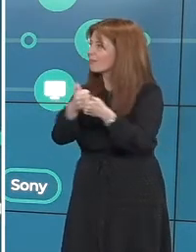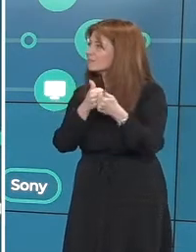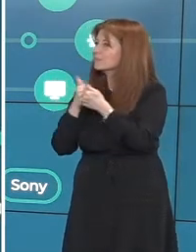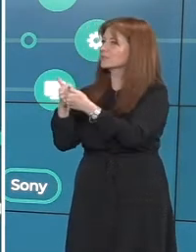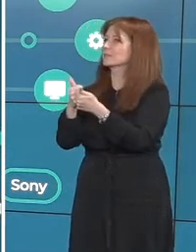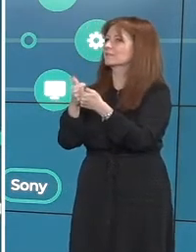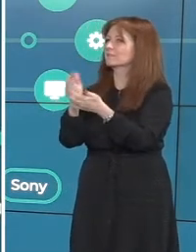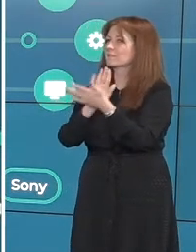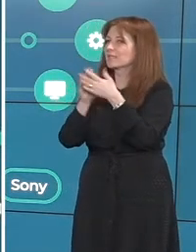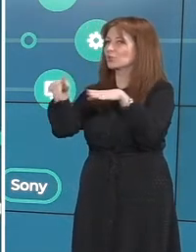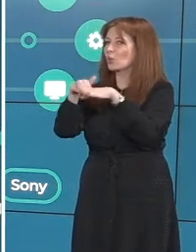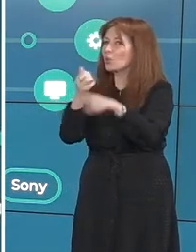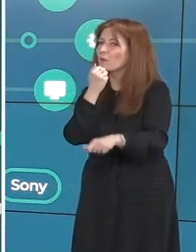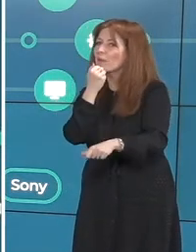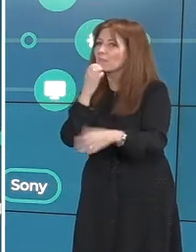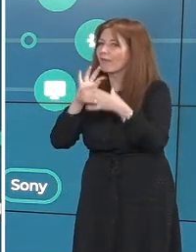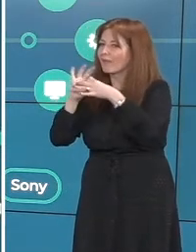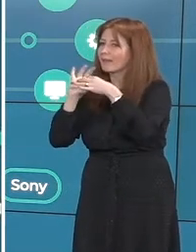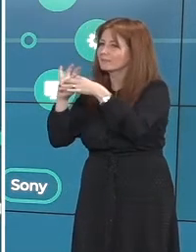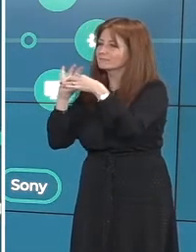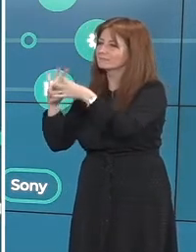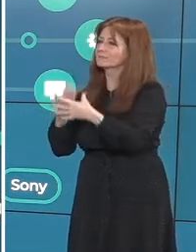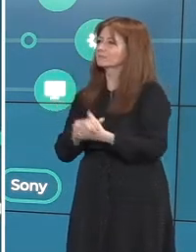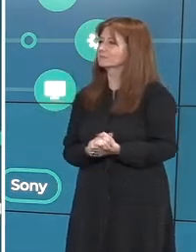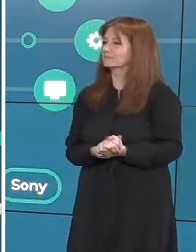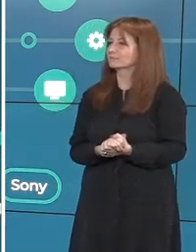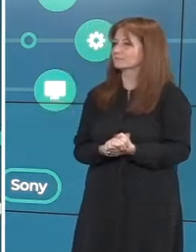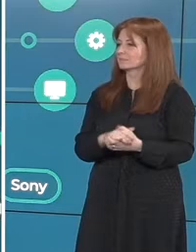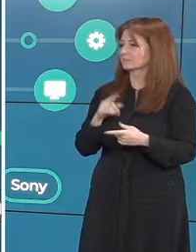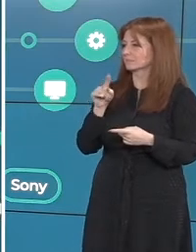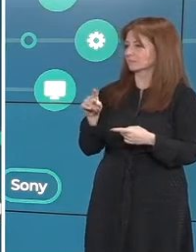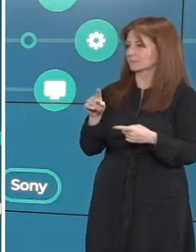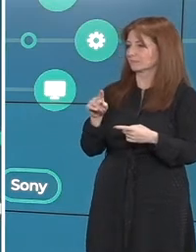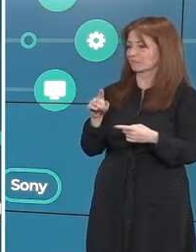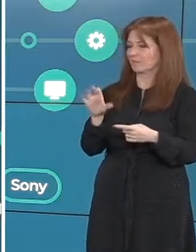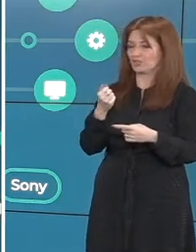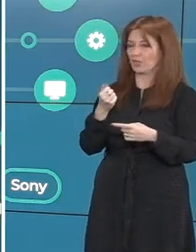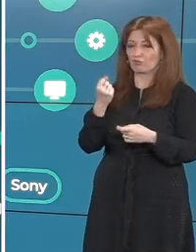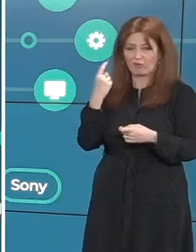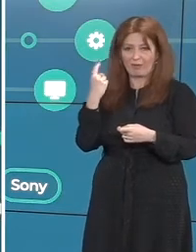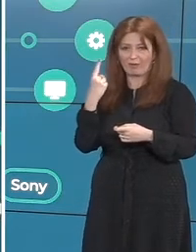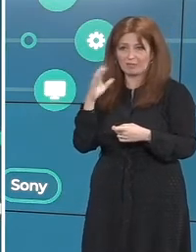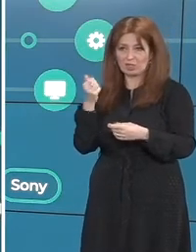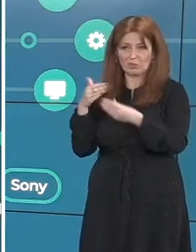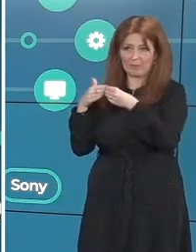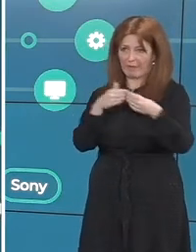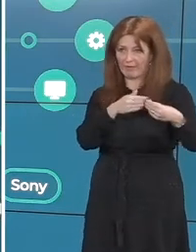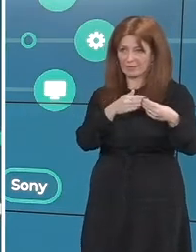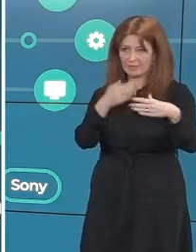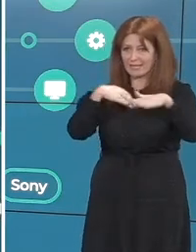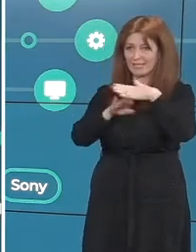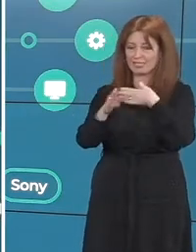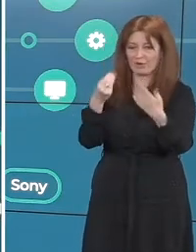putting some numbers around that. So people talk about the ROI, and it shouldn't be led by the sort of return on investment, but it's